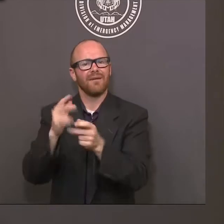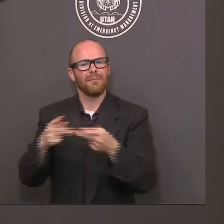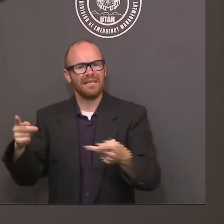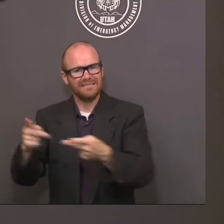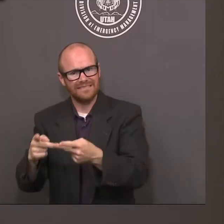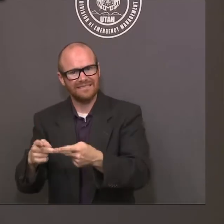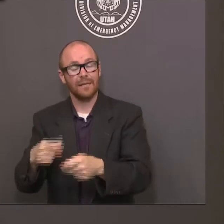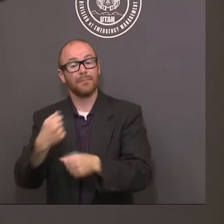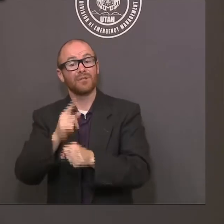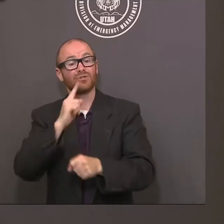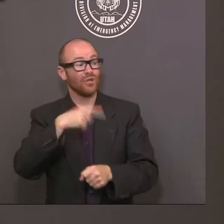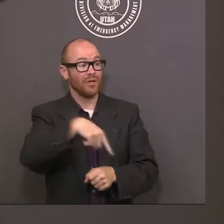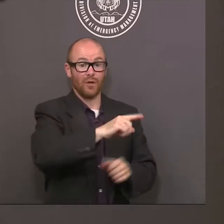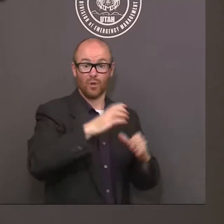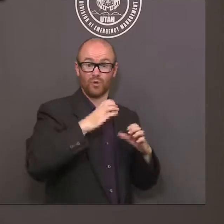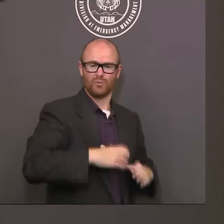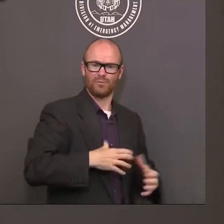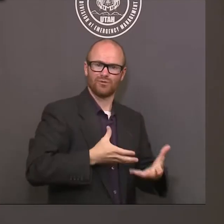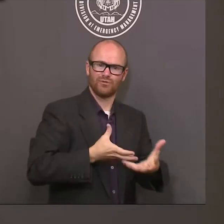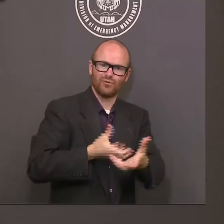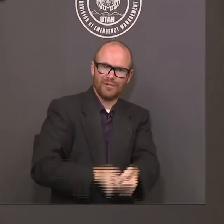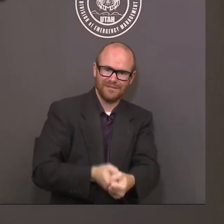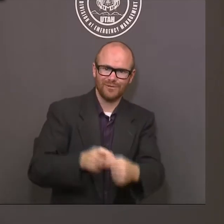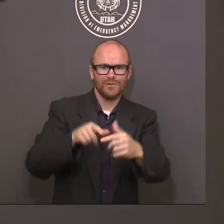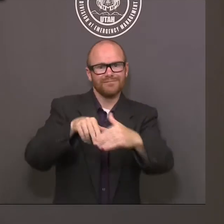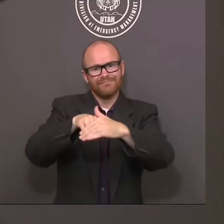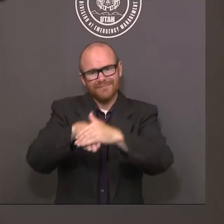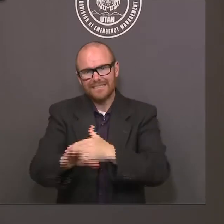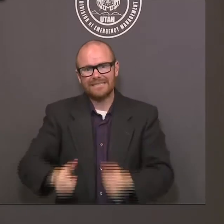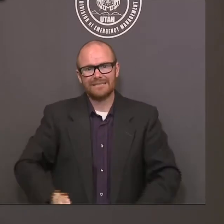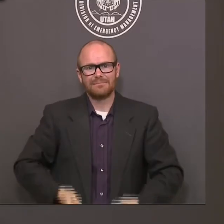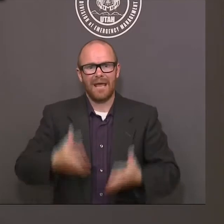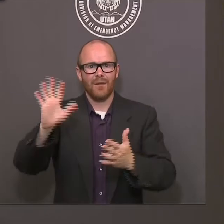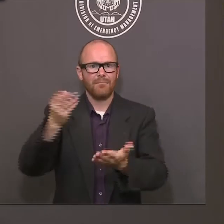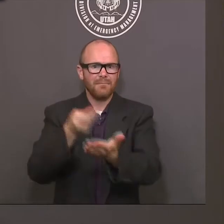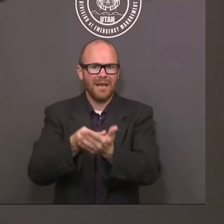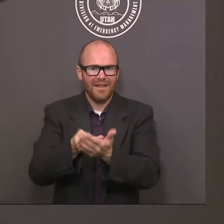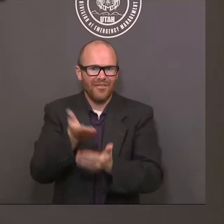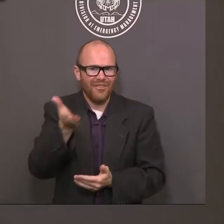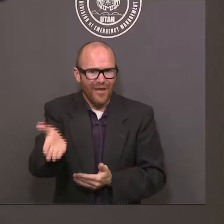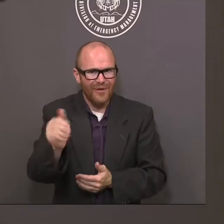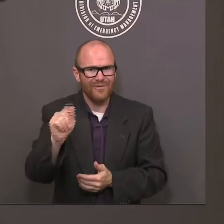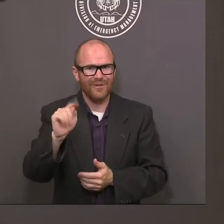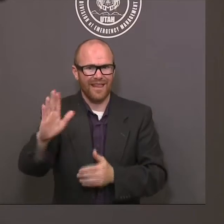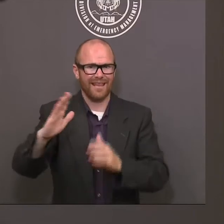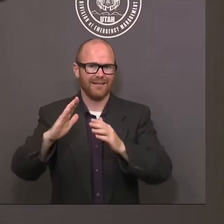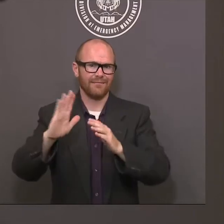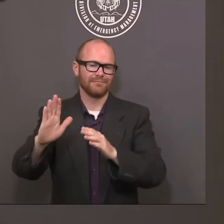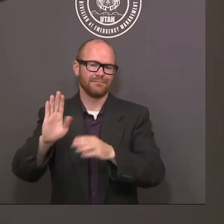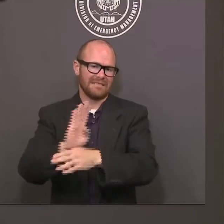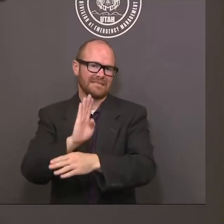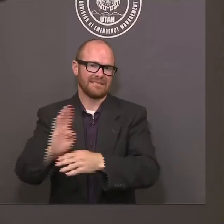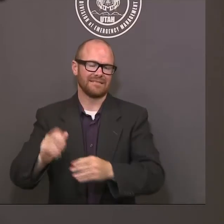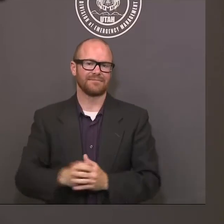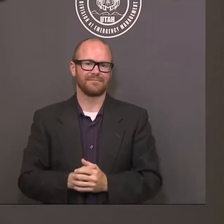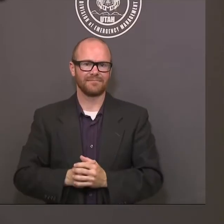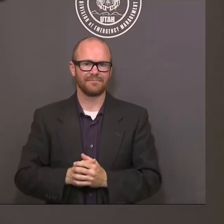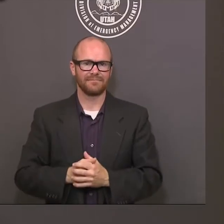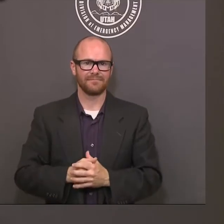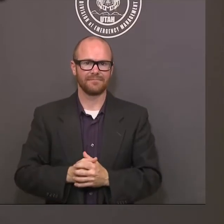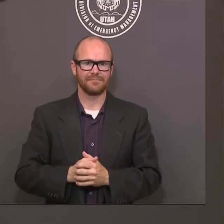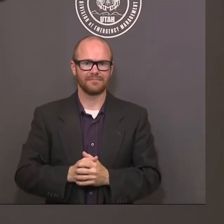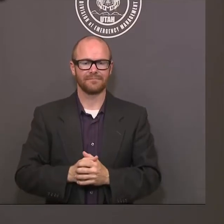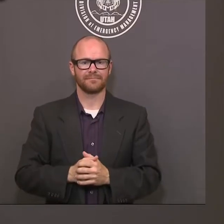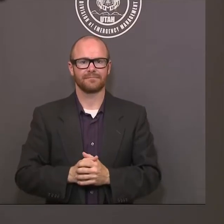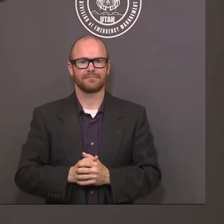consumers, and taking the pledge exactly what they're doing to adhere to those health guidelines that come from the State Department of